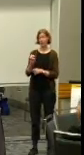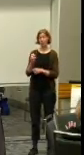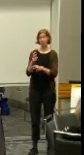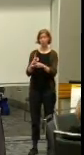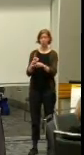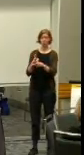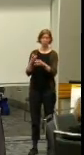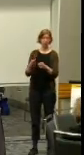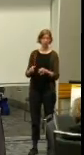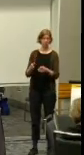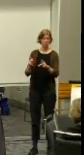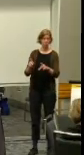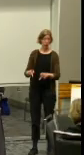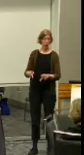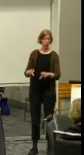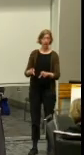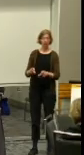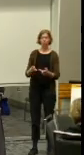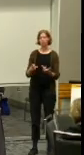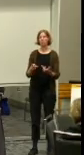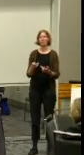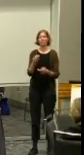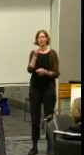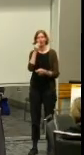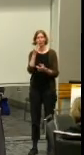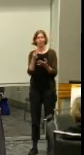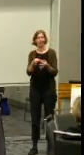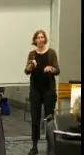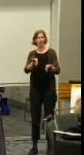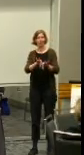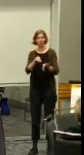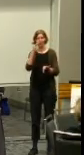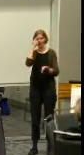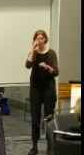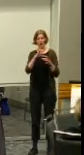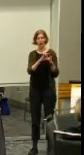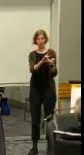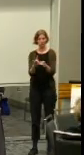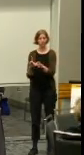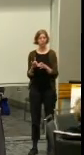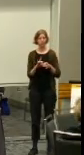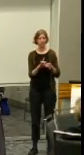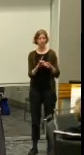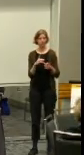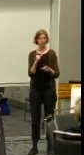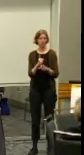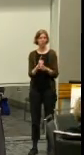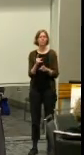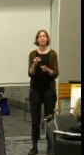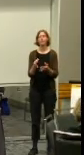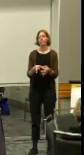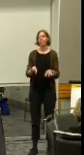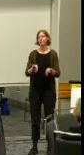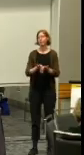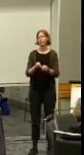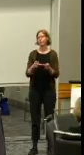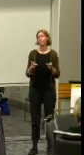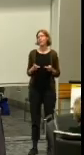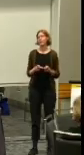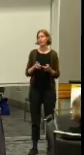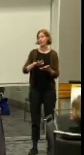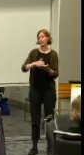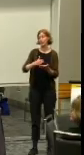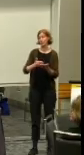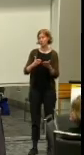important to us, as well as like, you know, food is such a connector, so we wanted to have that as an important space. One thing that's not great about this view